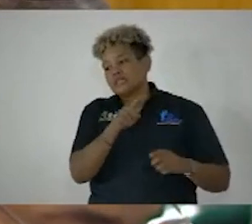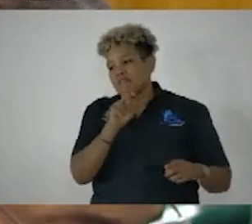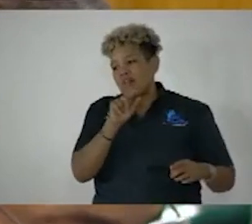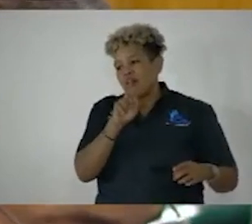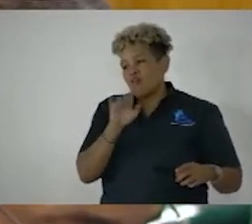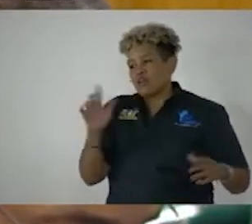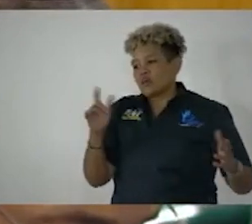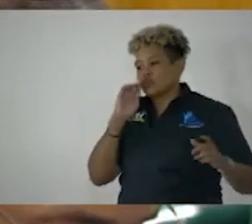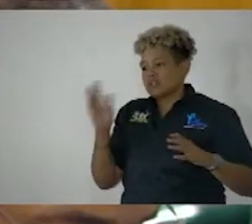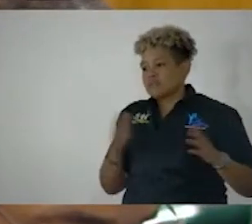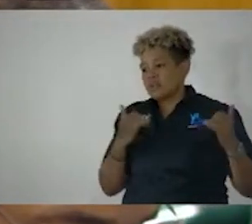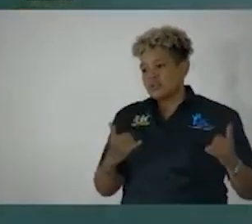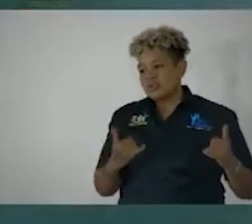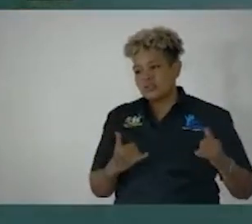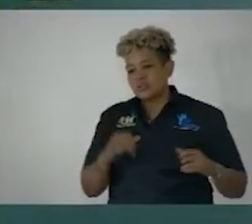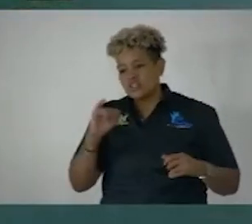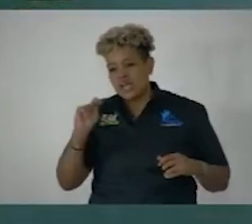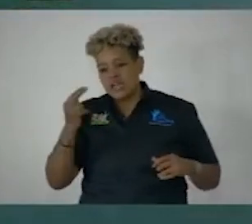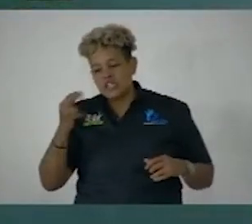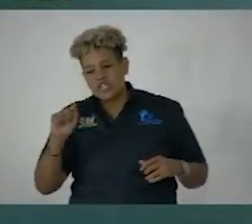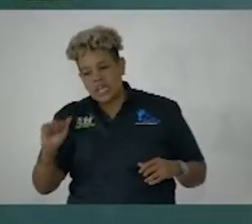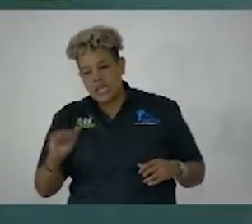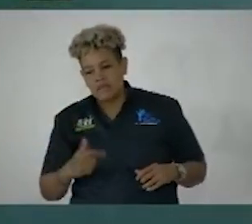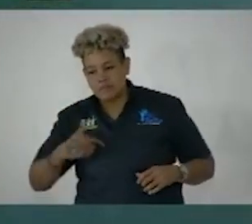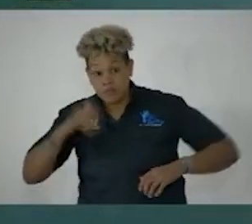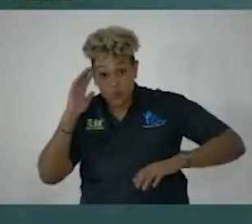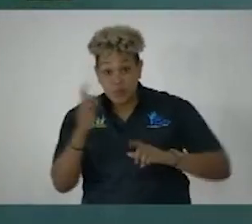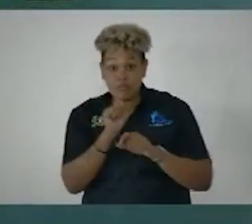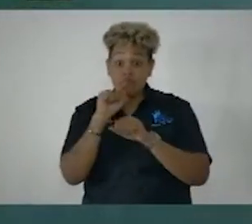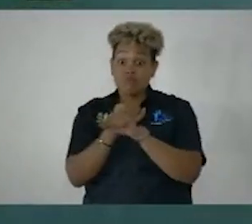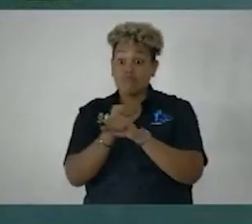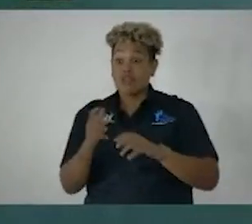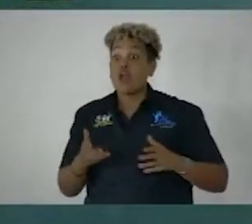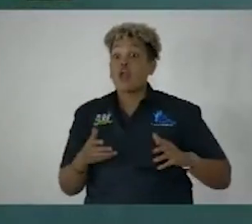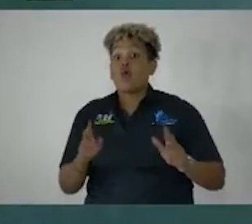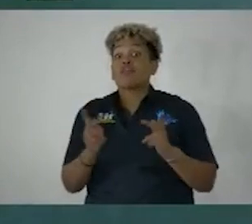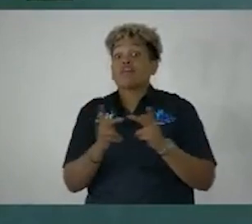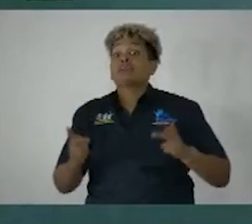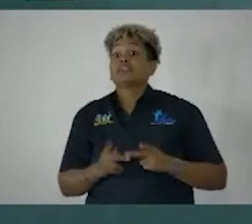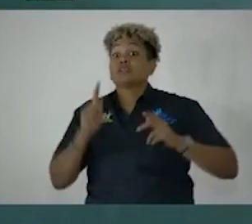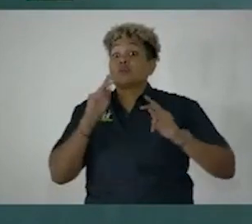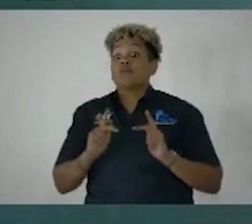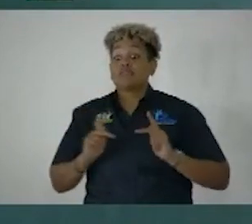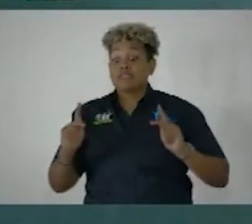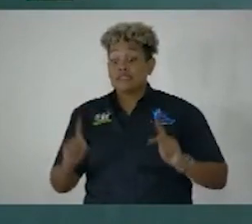that is what is being planned now by JNST. The question is, are we going to allow the facility to